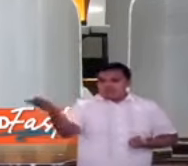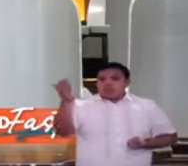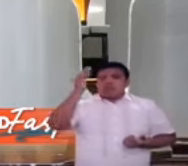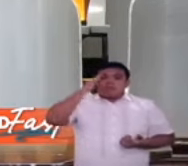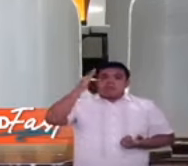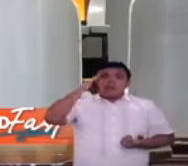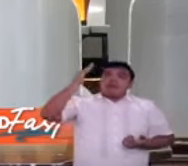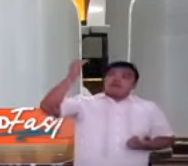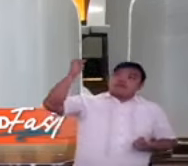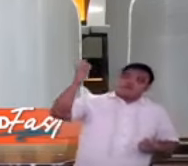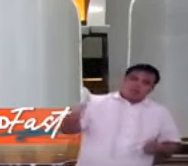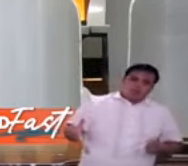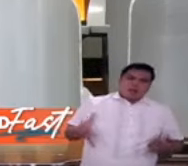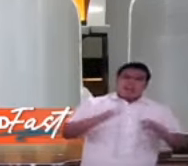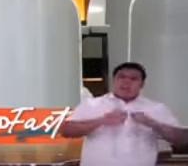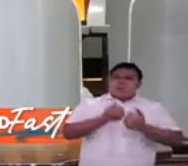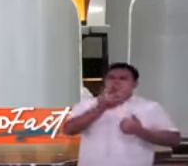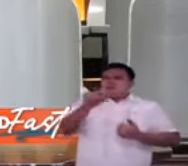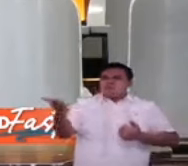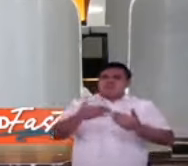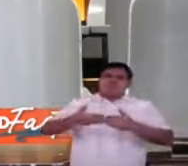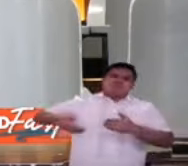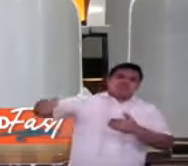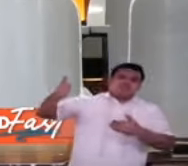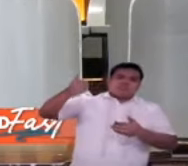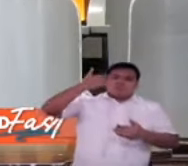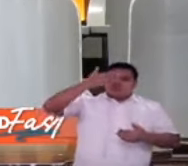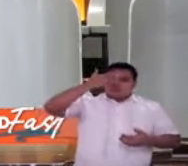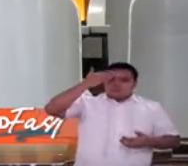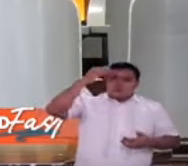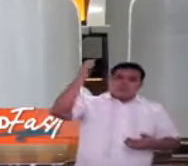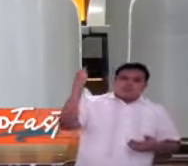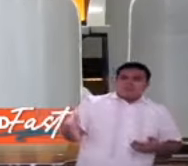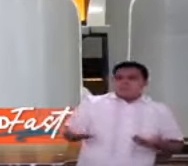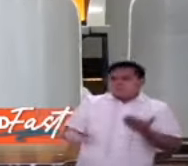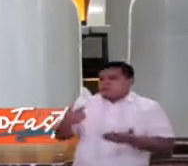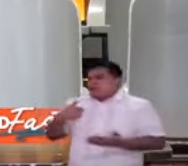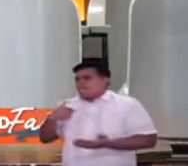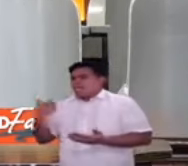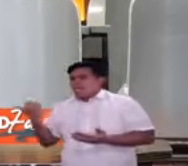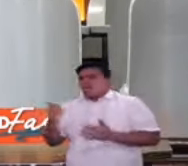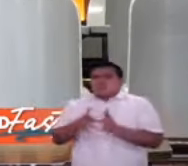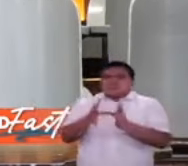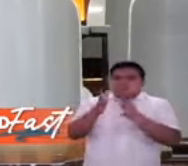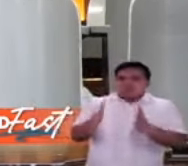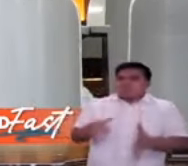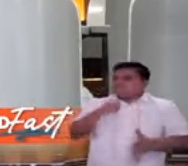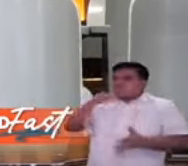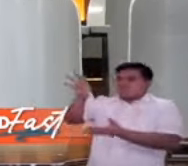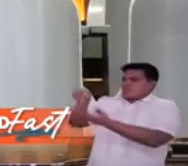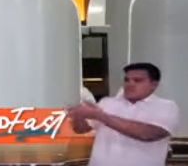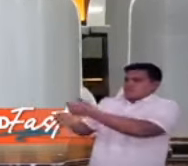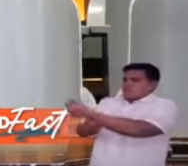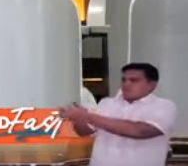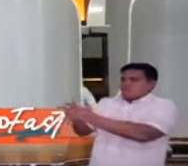God? How well do you know God? You know why many Christians do not really wholly follow God is because they